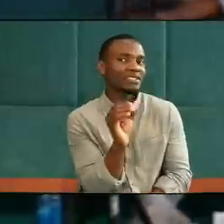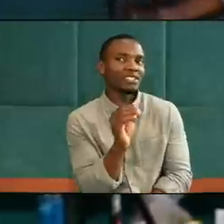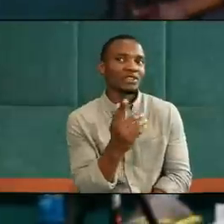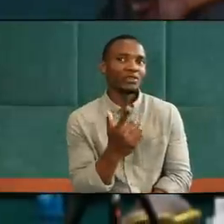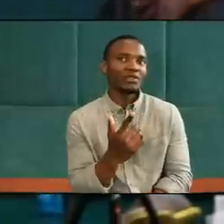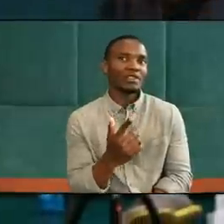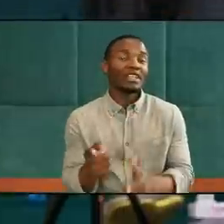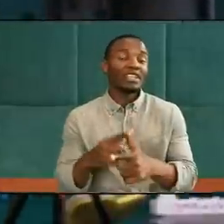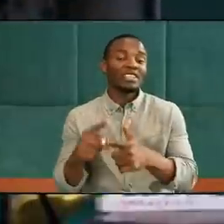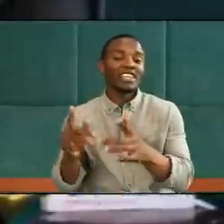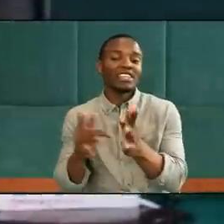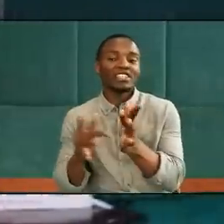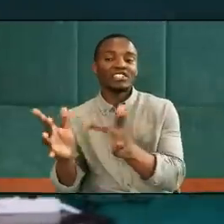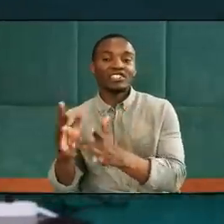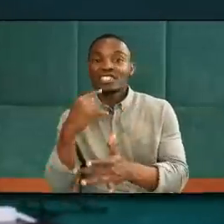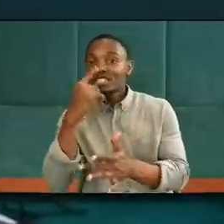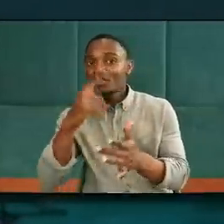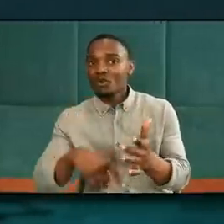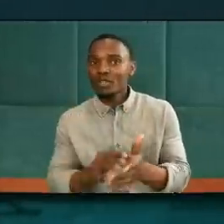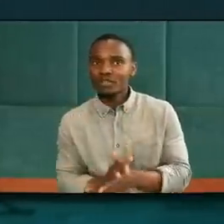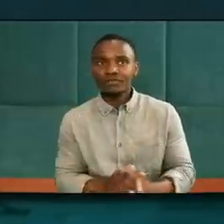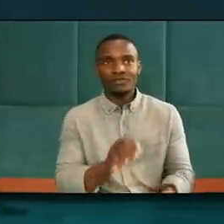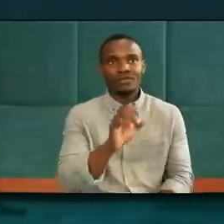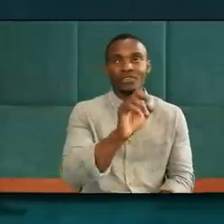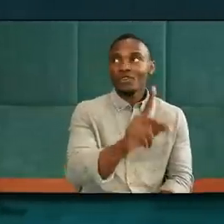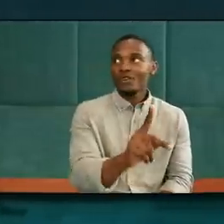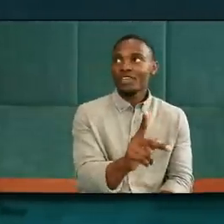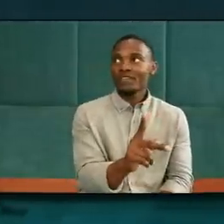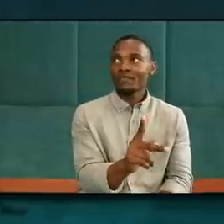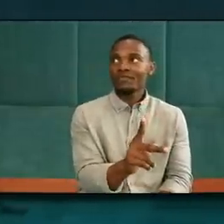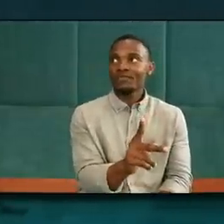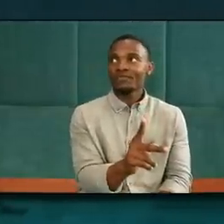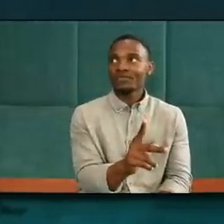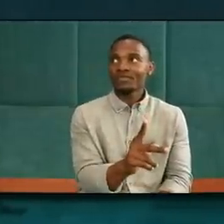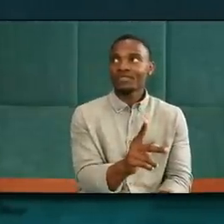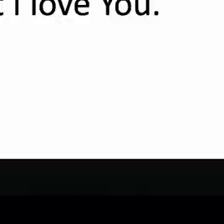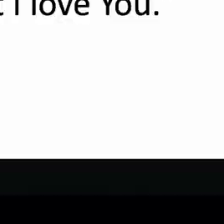So Jesus said, okay, watch this.